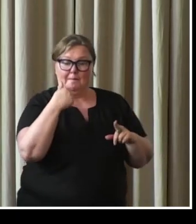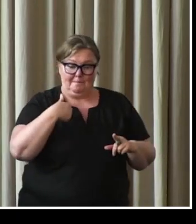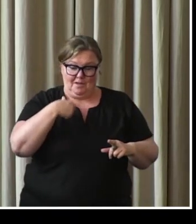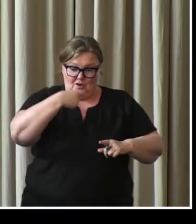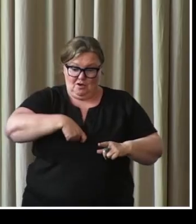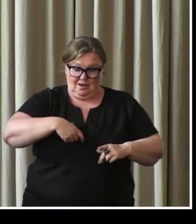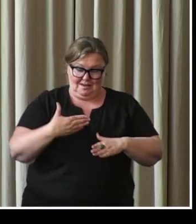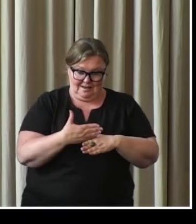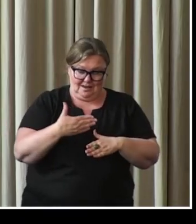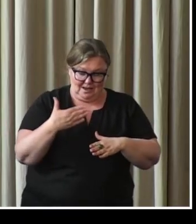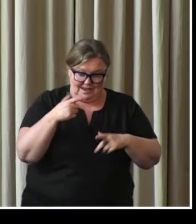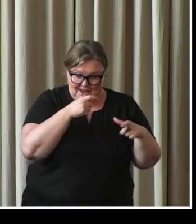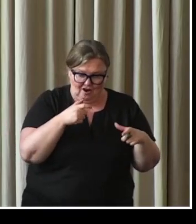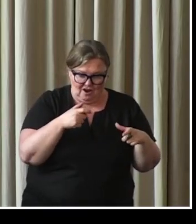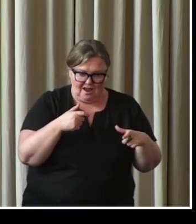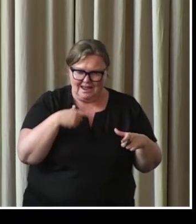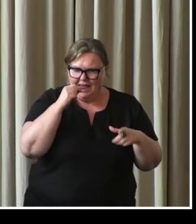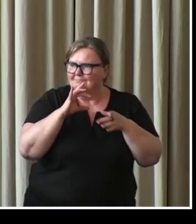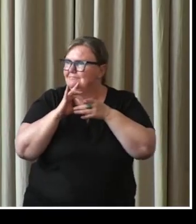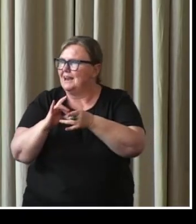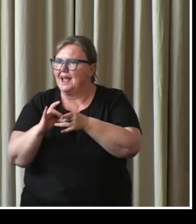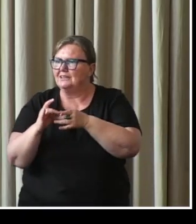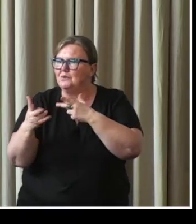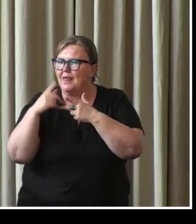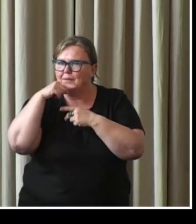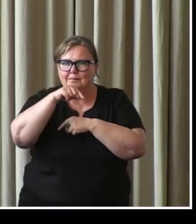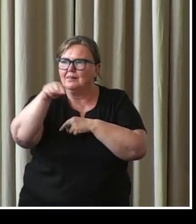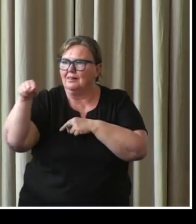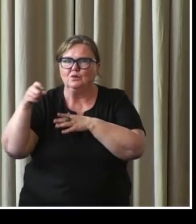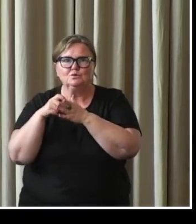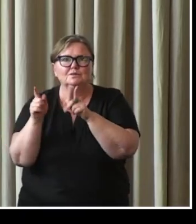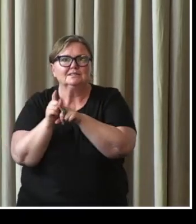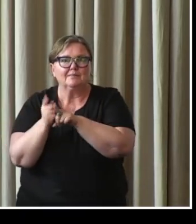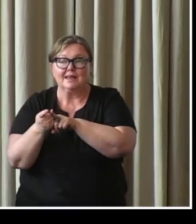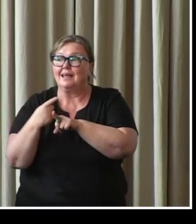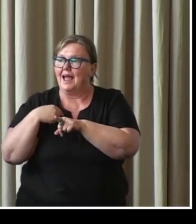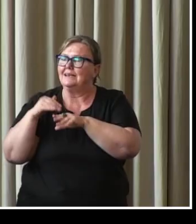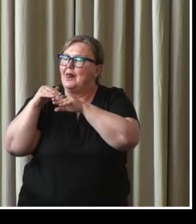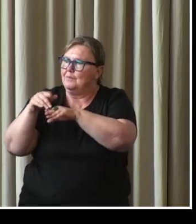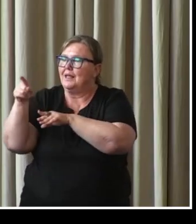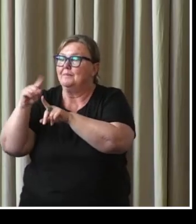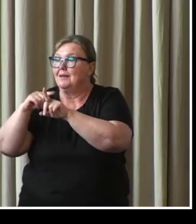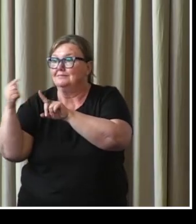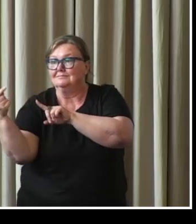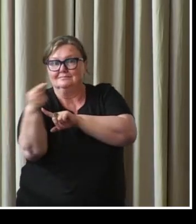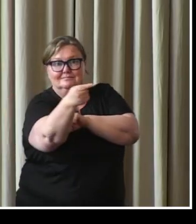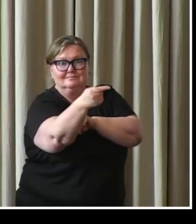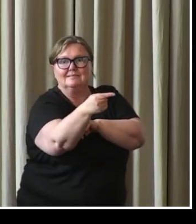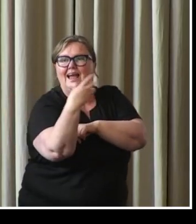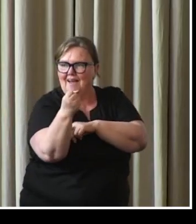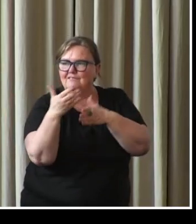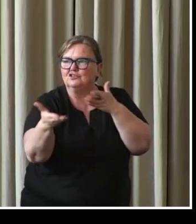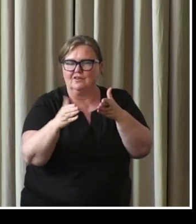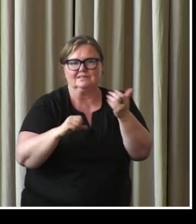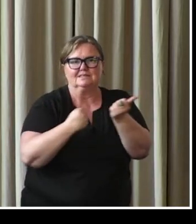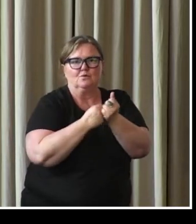people who either know they are carers or perhaps don't realise they are carers can actually point them towards the services and